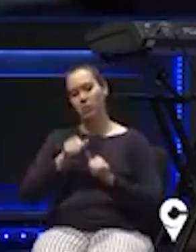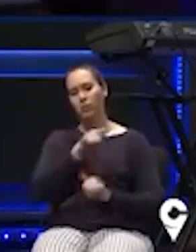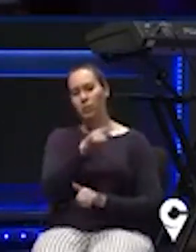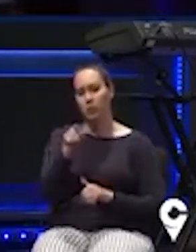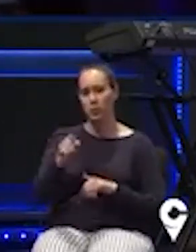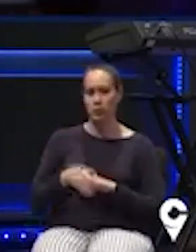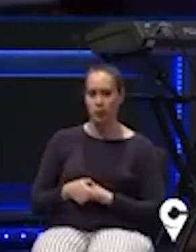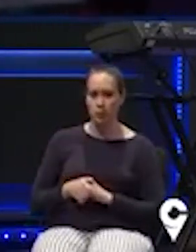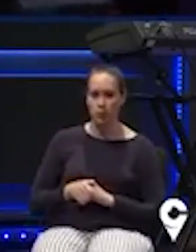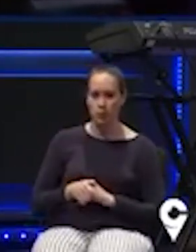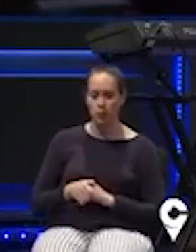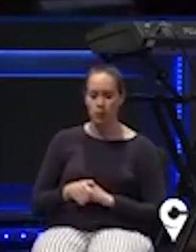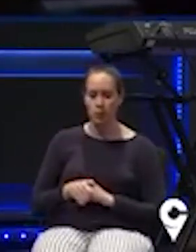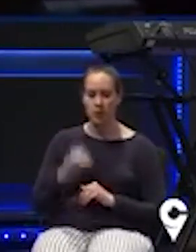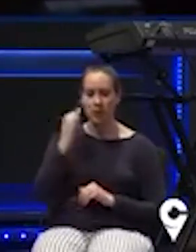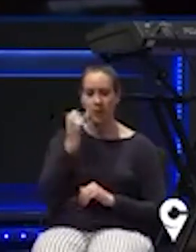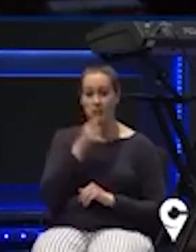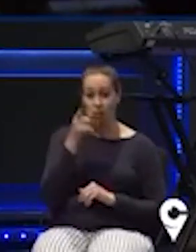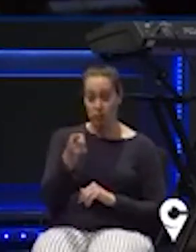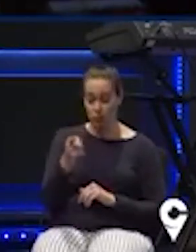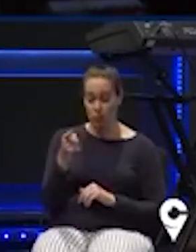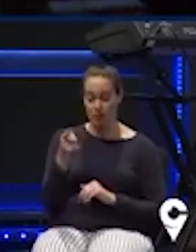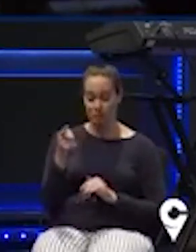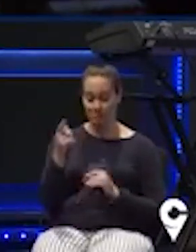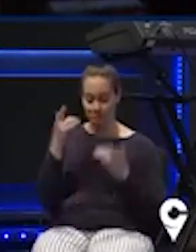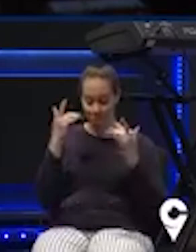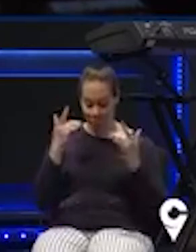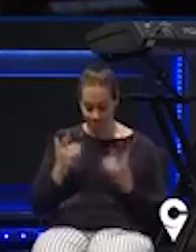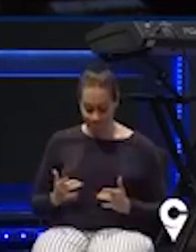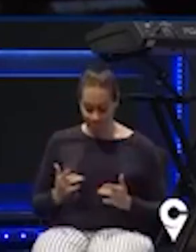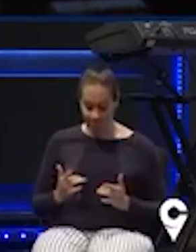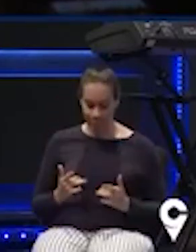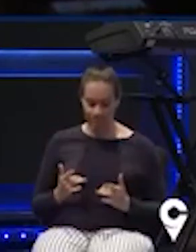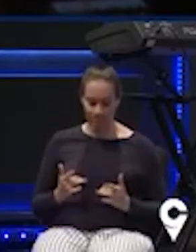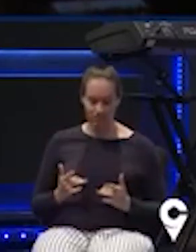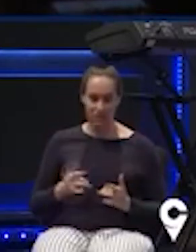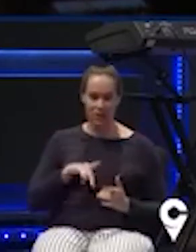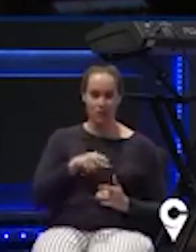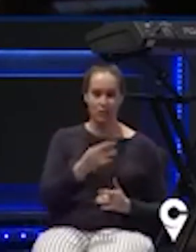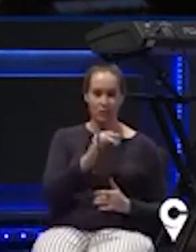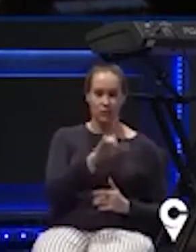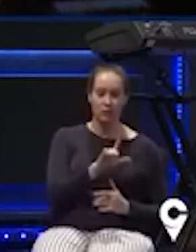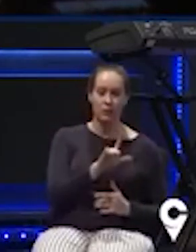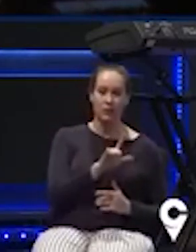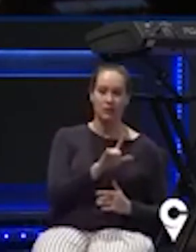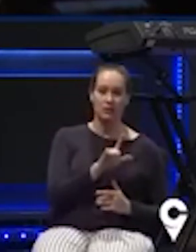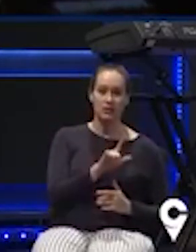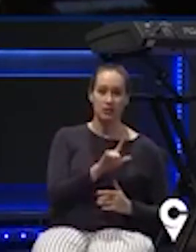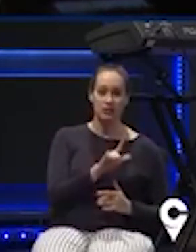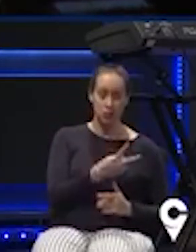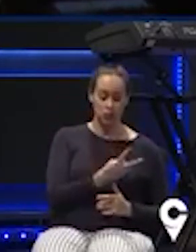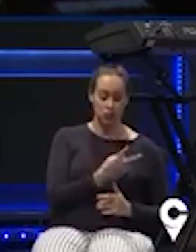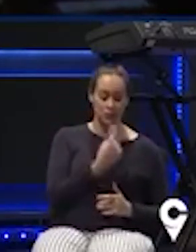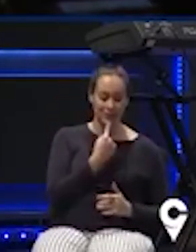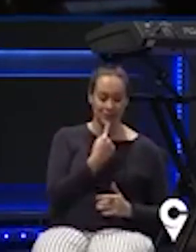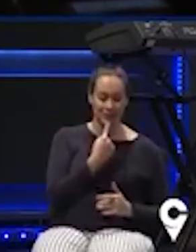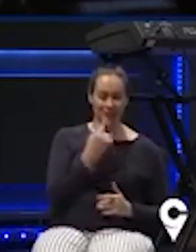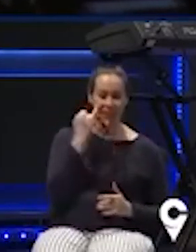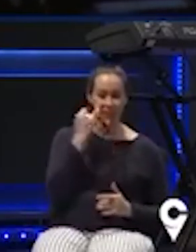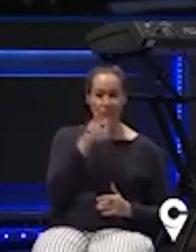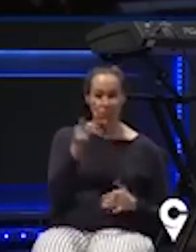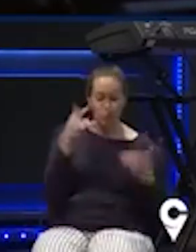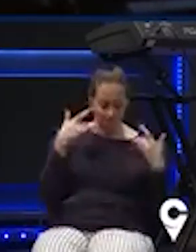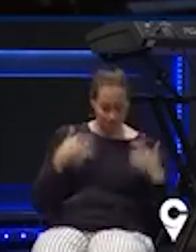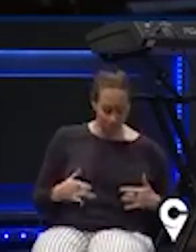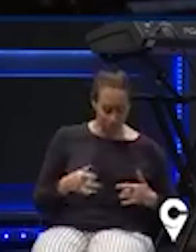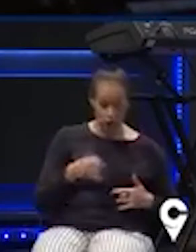you are down, what we see all the way through Philippians chapter 2, help somebody else. When you need